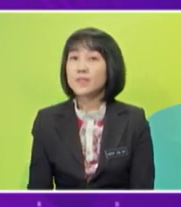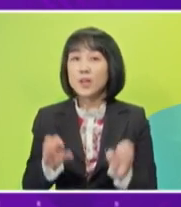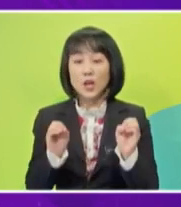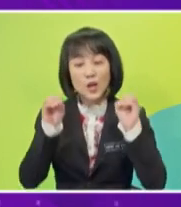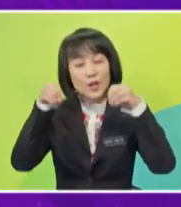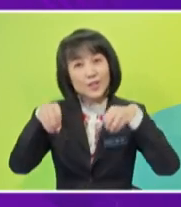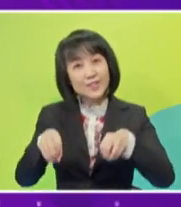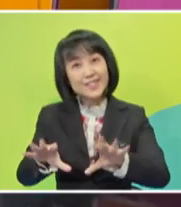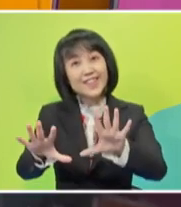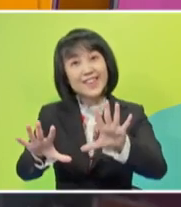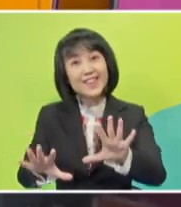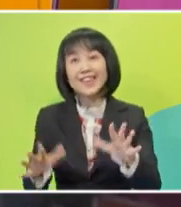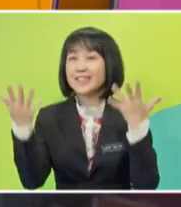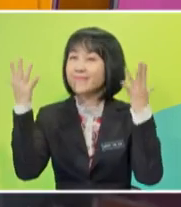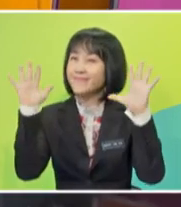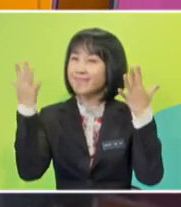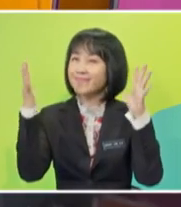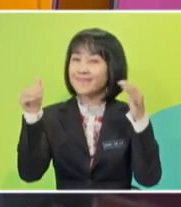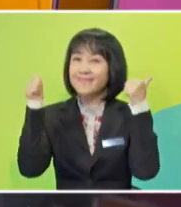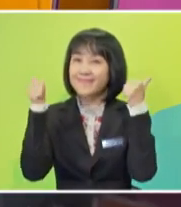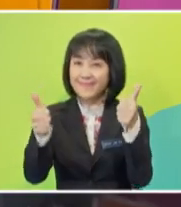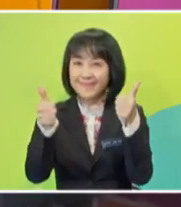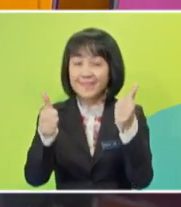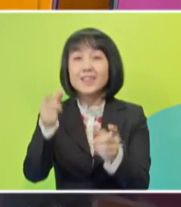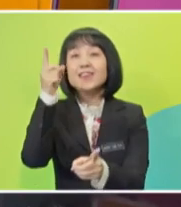Ocean. Ocean. Wow, perfect. Wow. That's